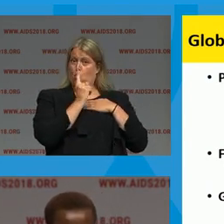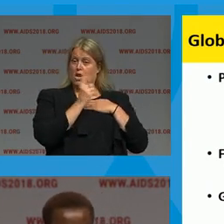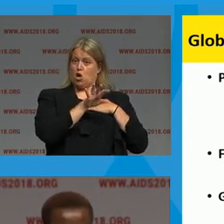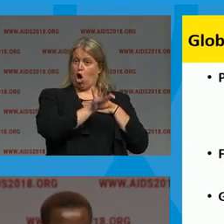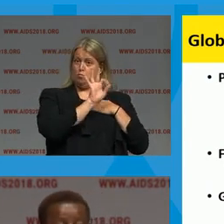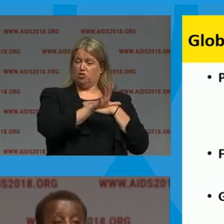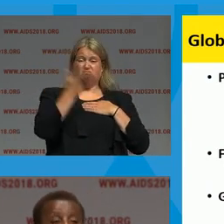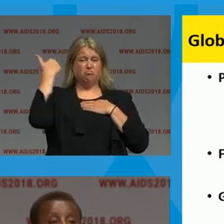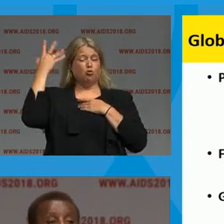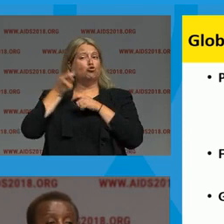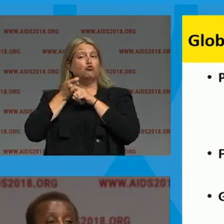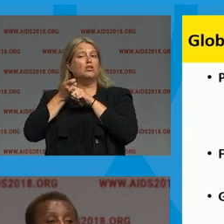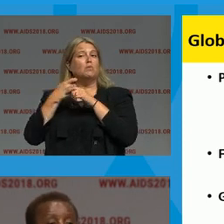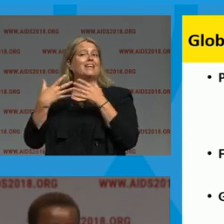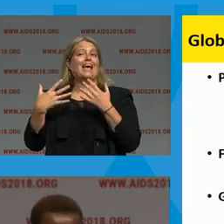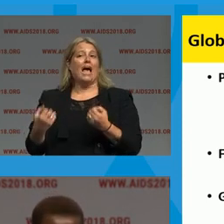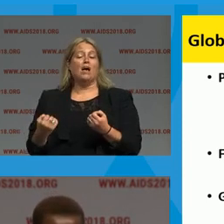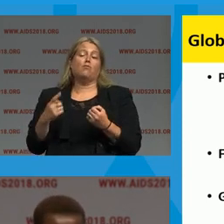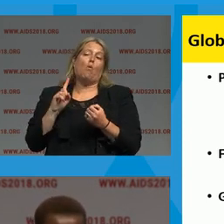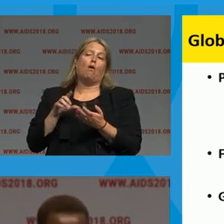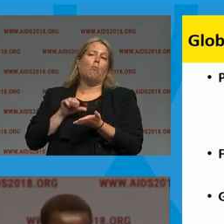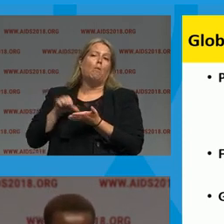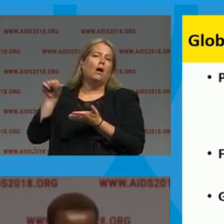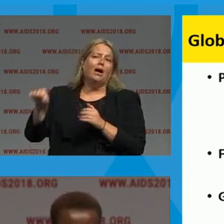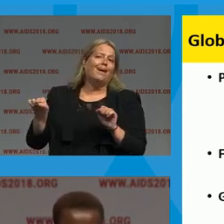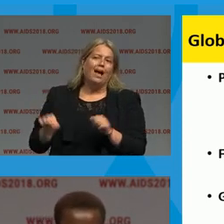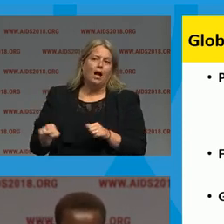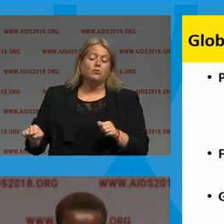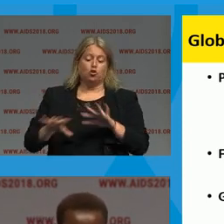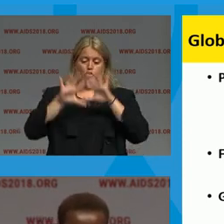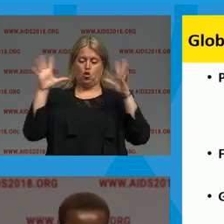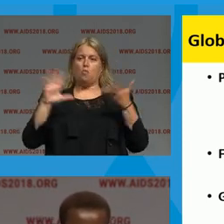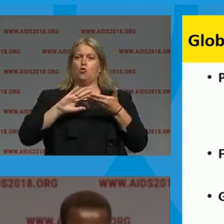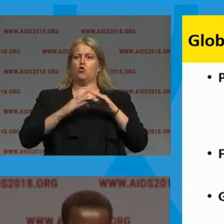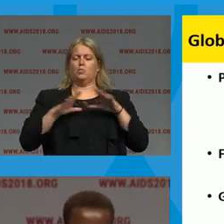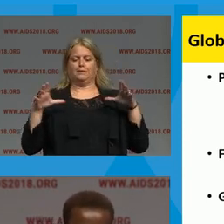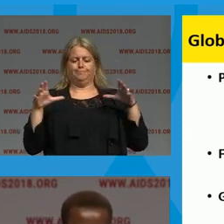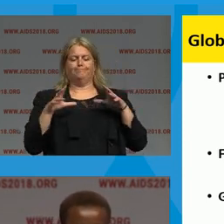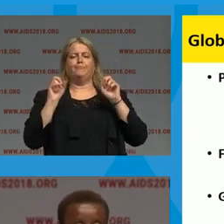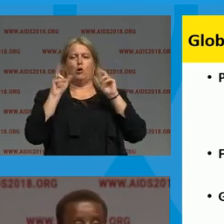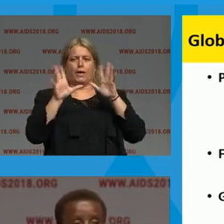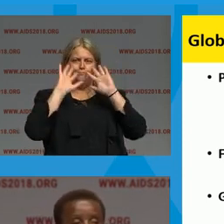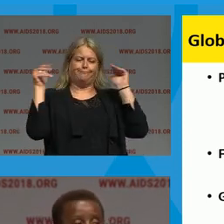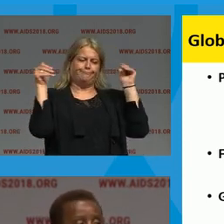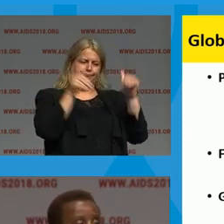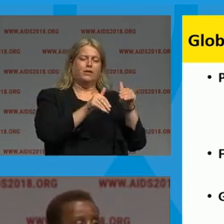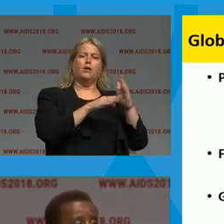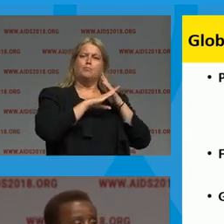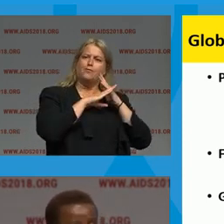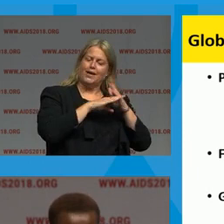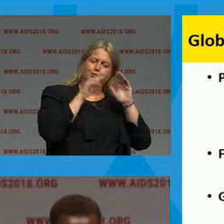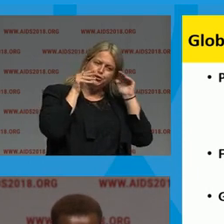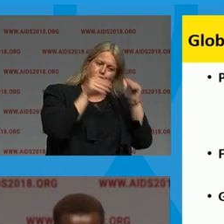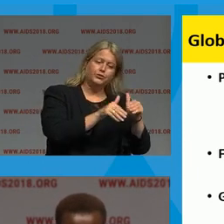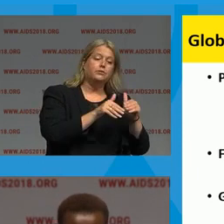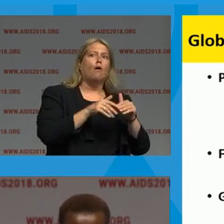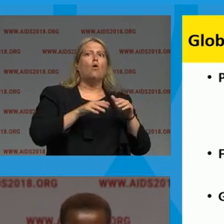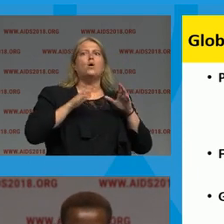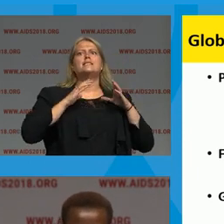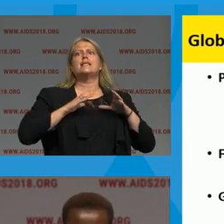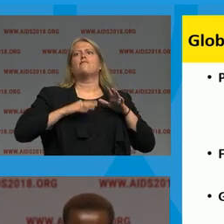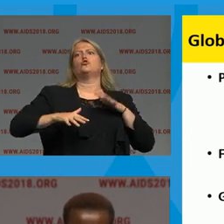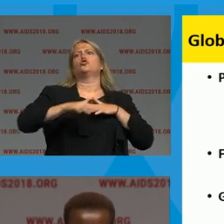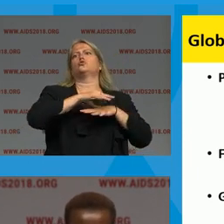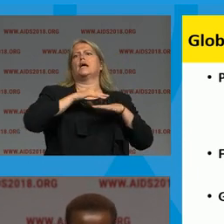available at large or was not affordable, the global community pulled together for prevention. Civil society in particular